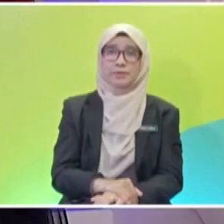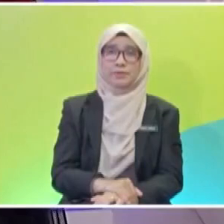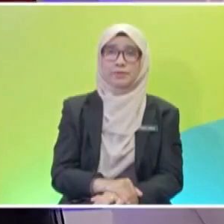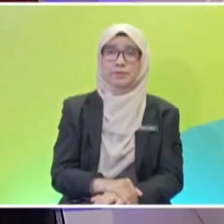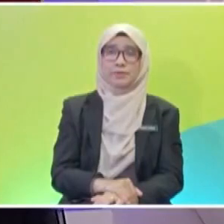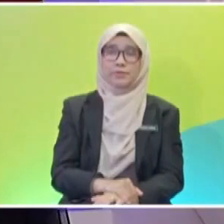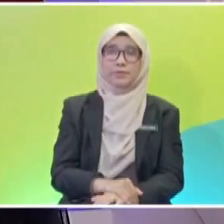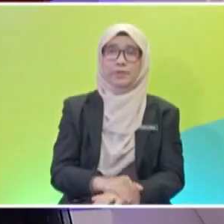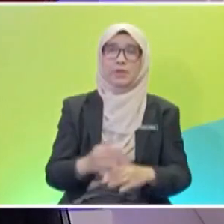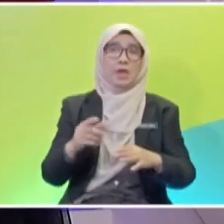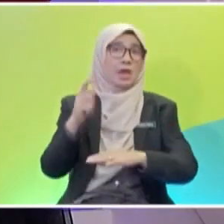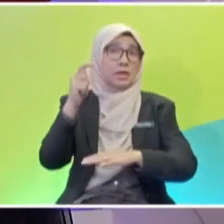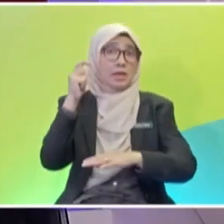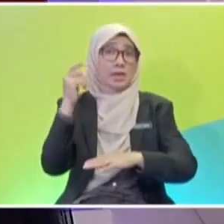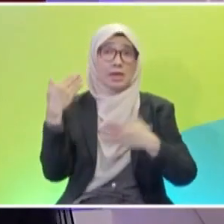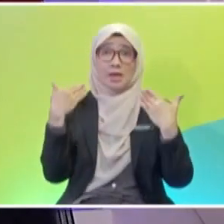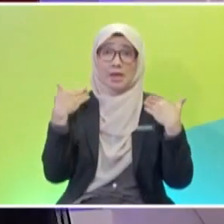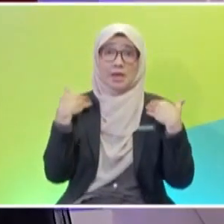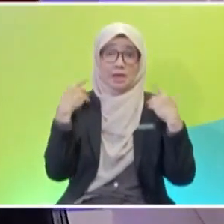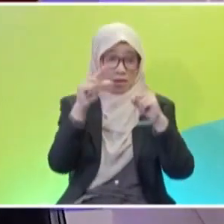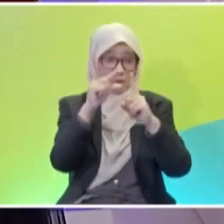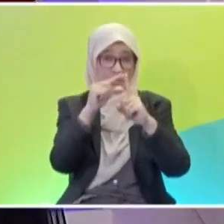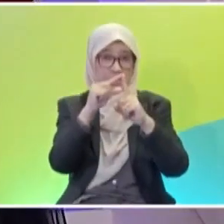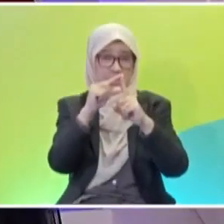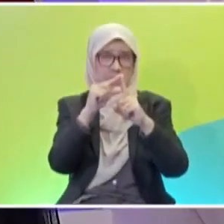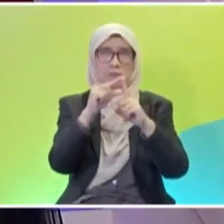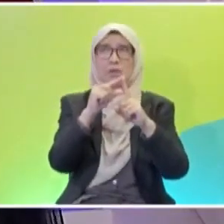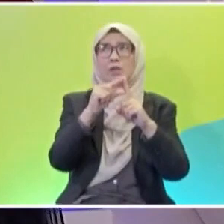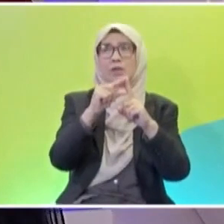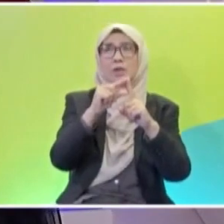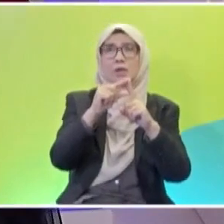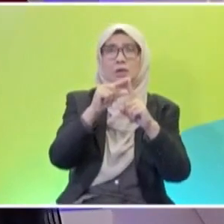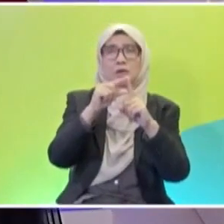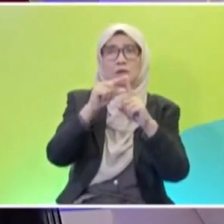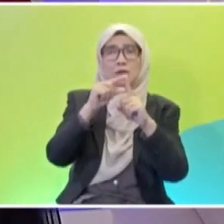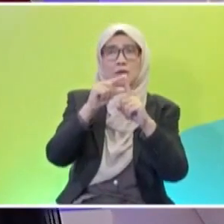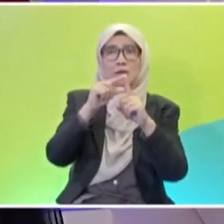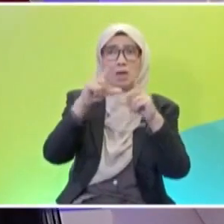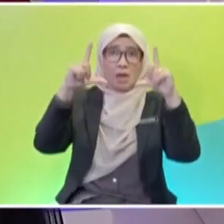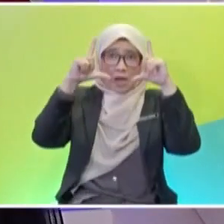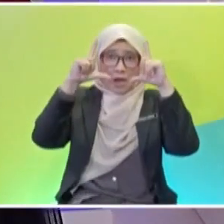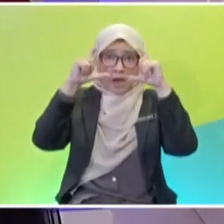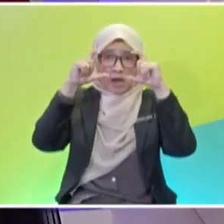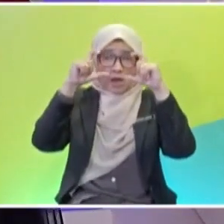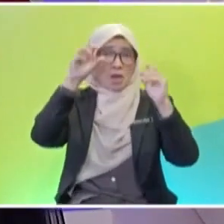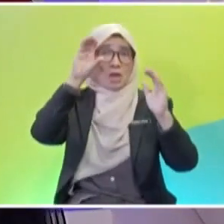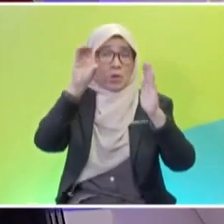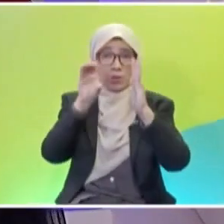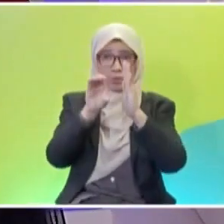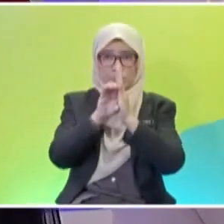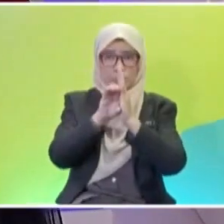information with you when you read the text, okay? I'm not going to ask all of you guys to